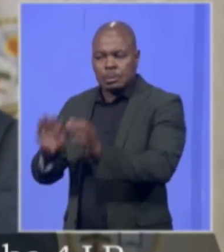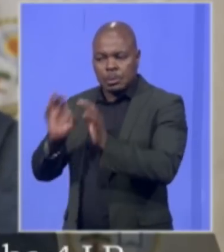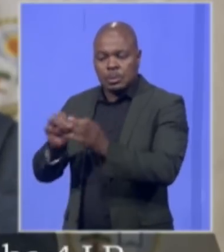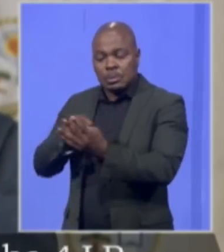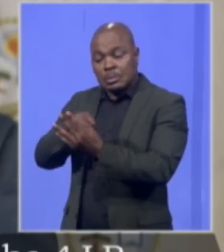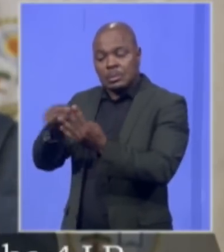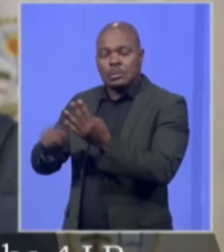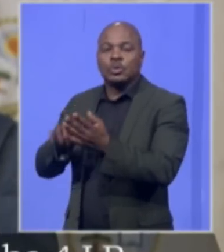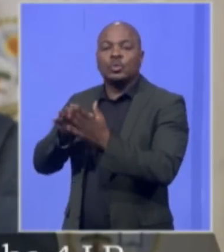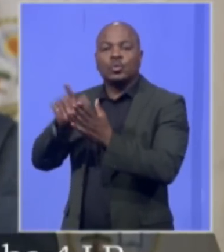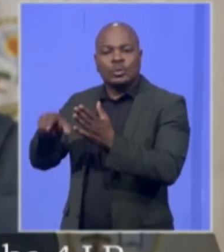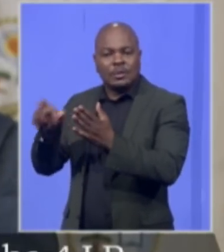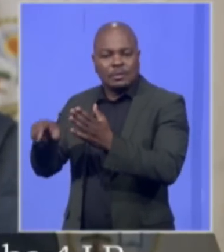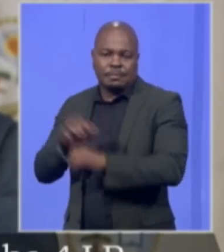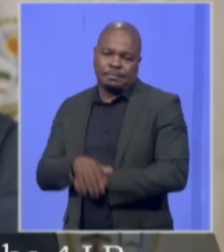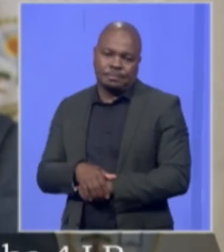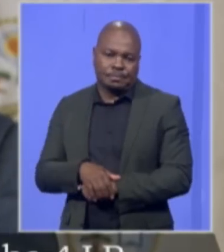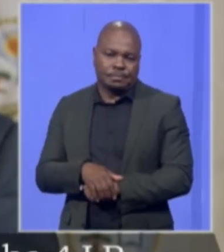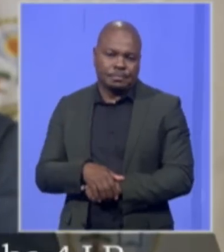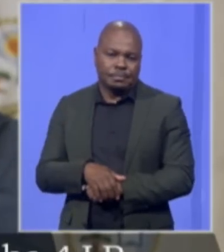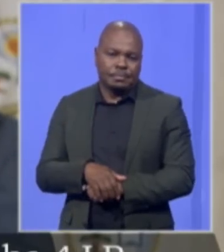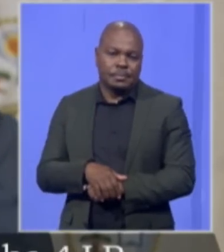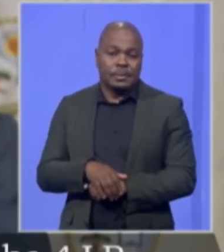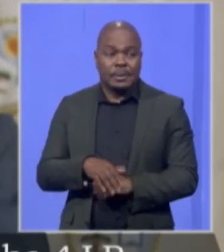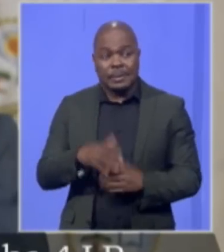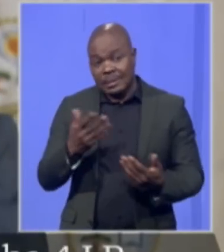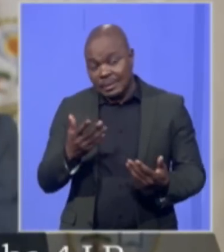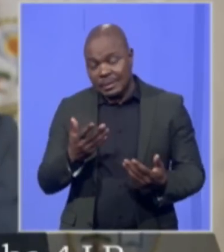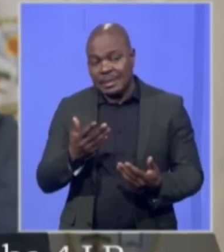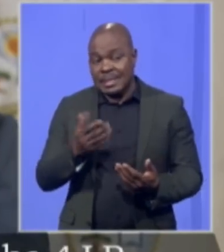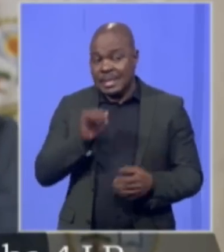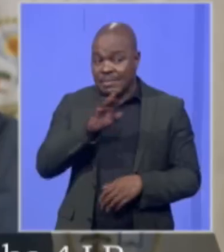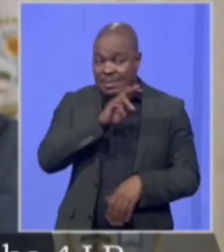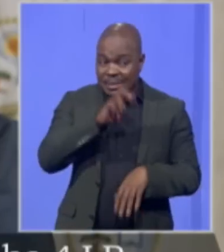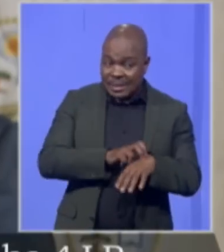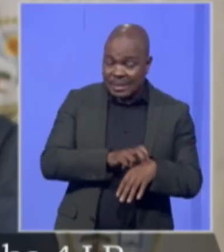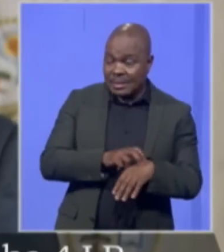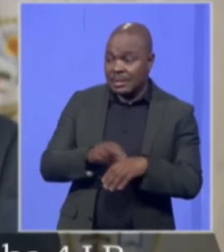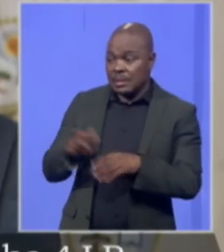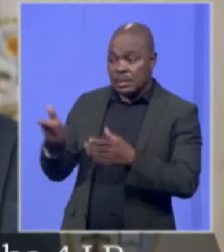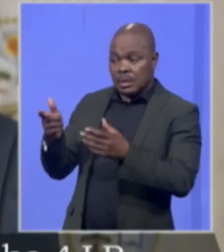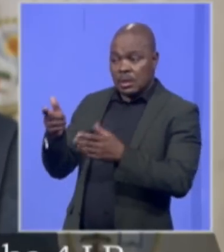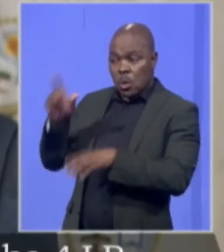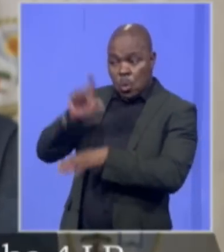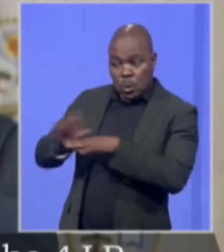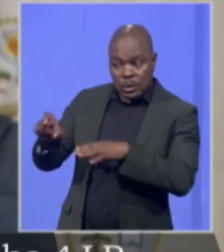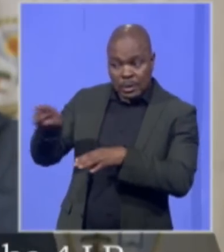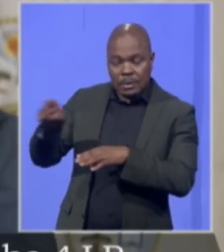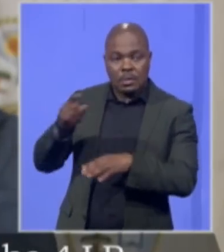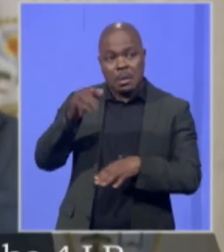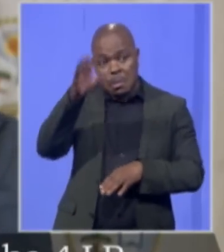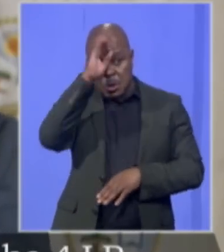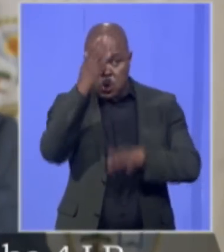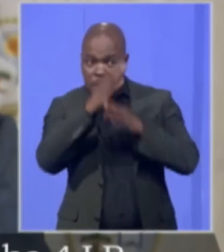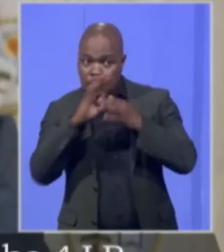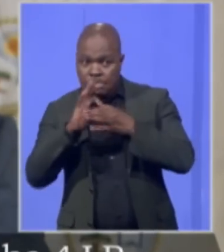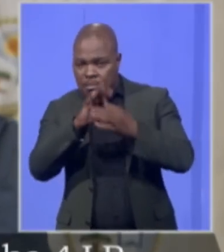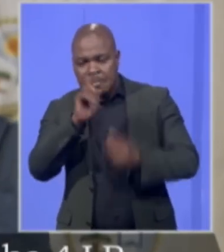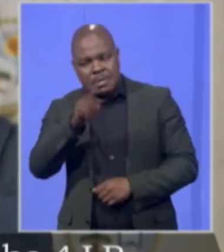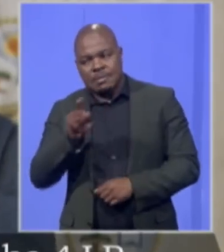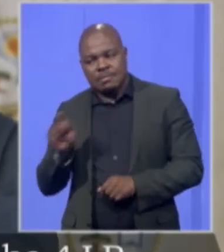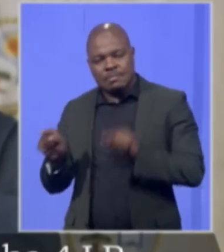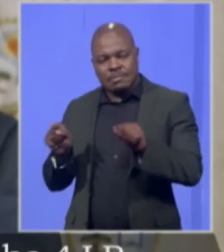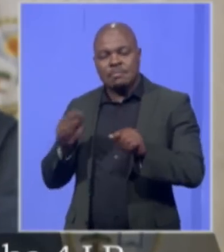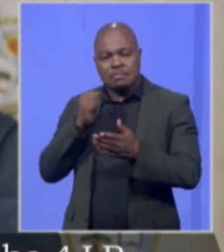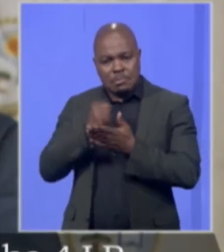students and that where there is a need for the institution itself to cooperate with the police, that they have done so